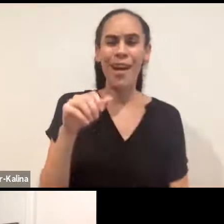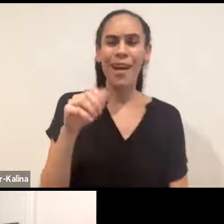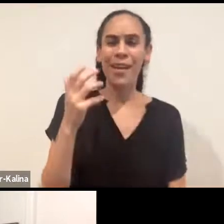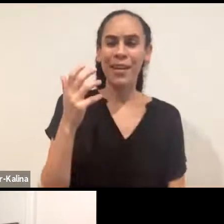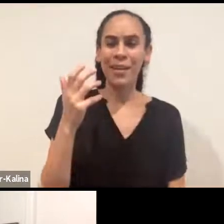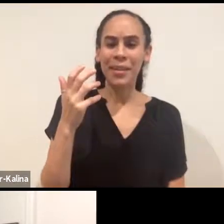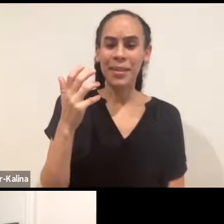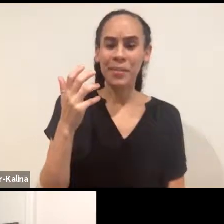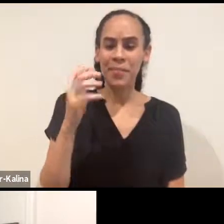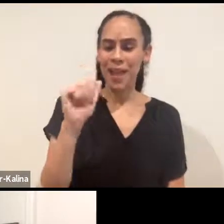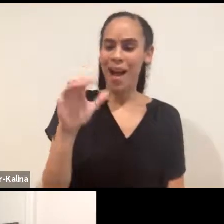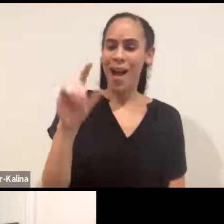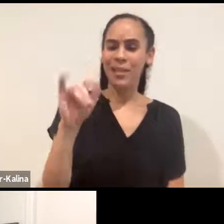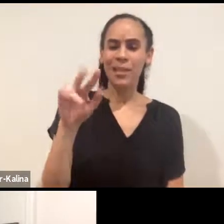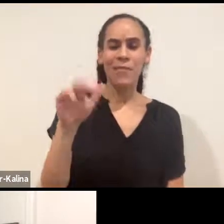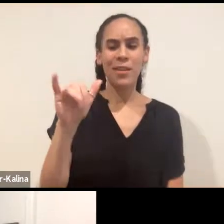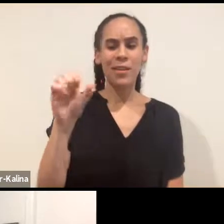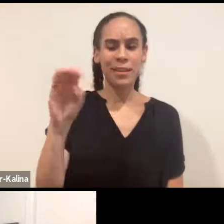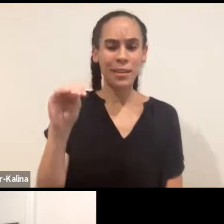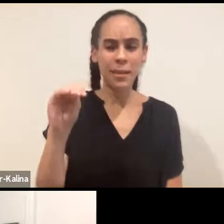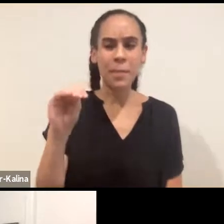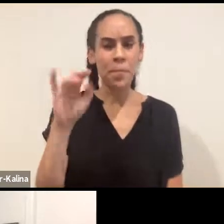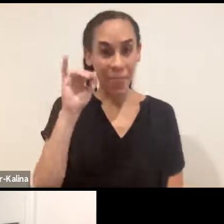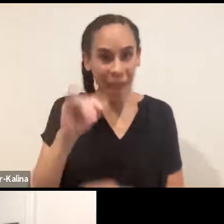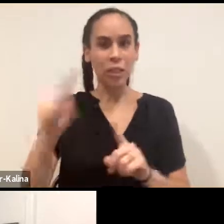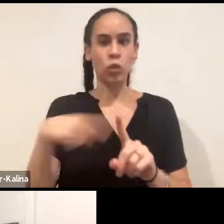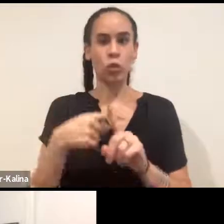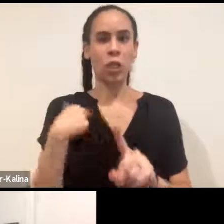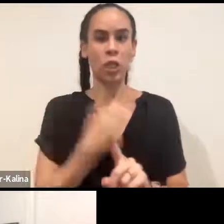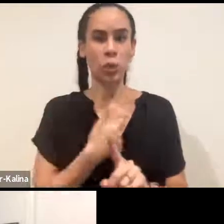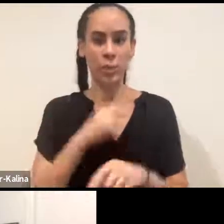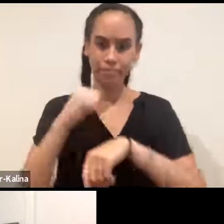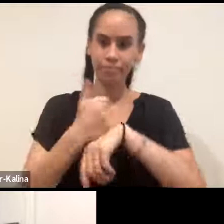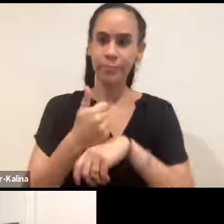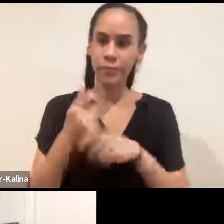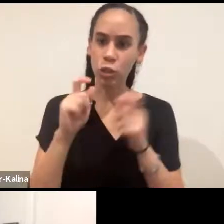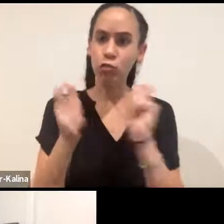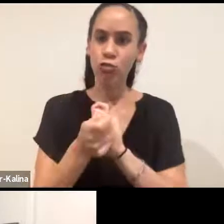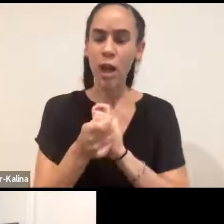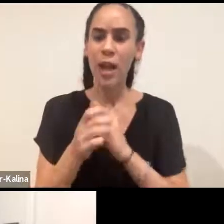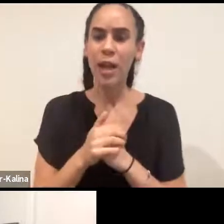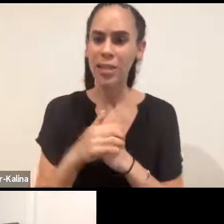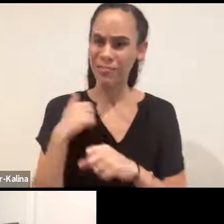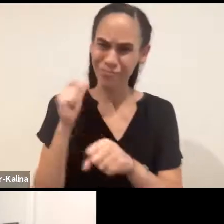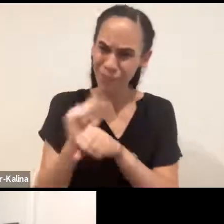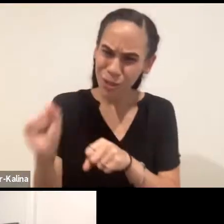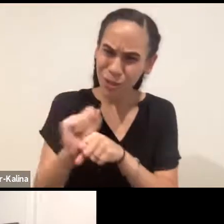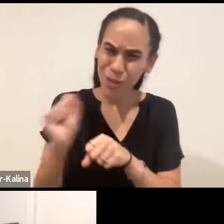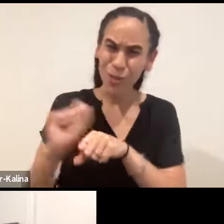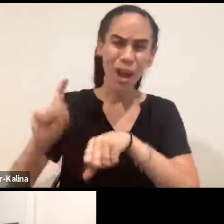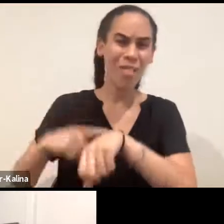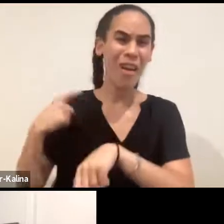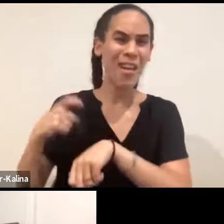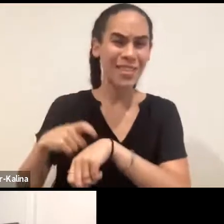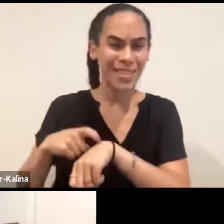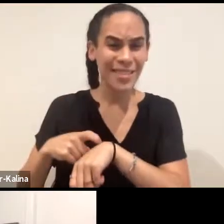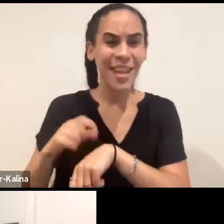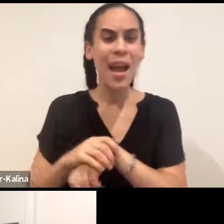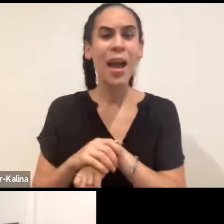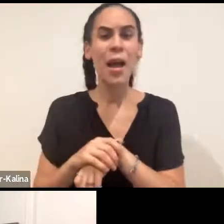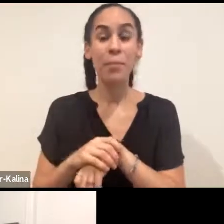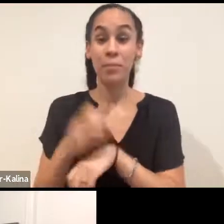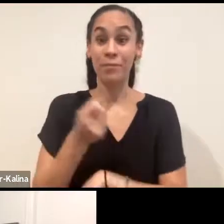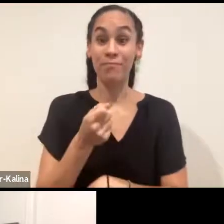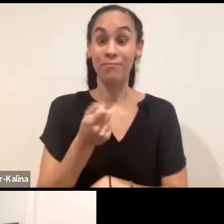well. That's when we change that. And so I've been working on this a long time, a few